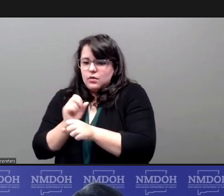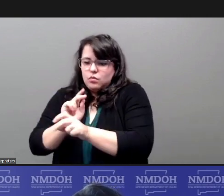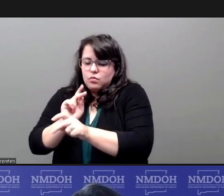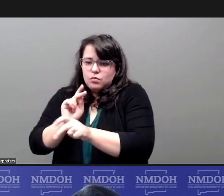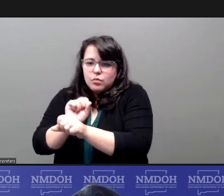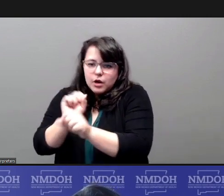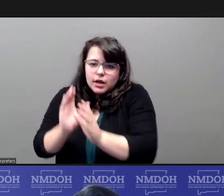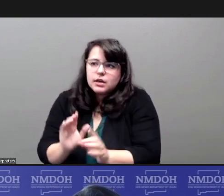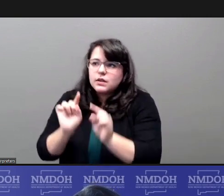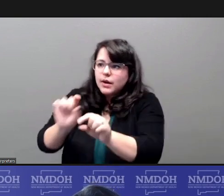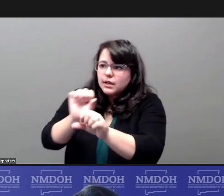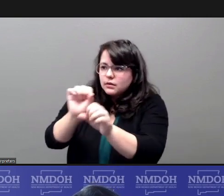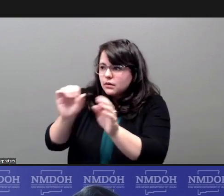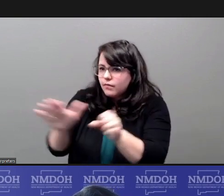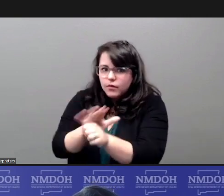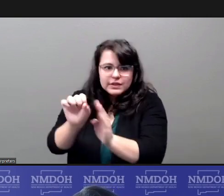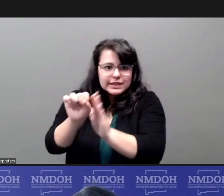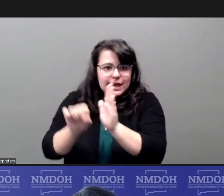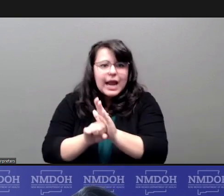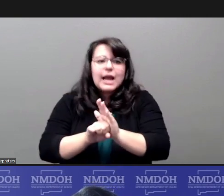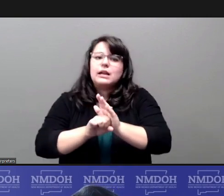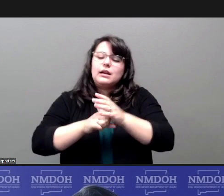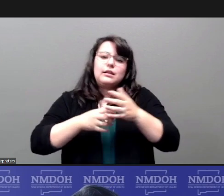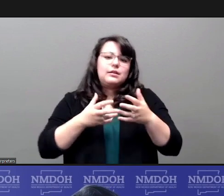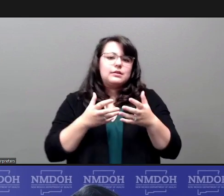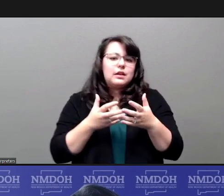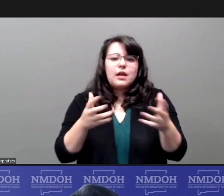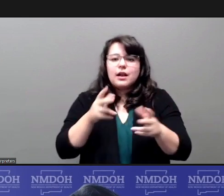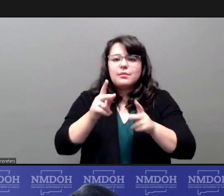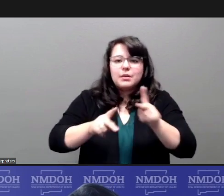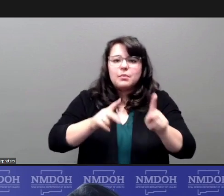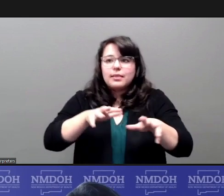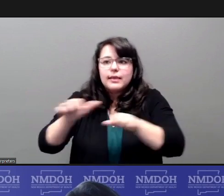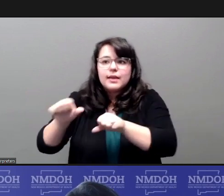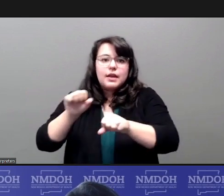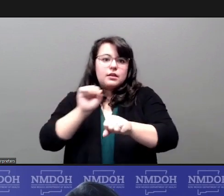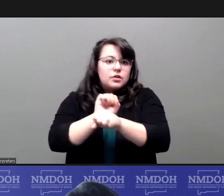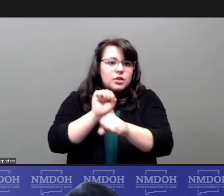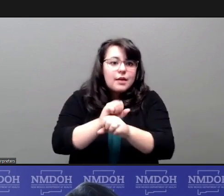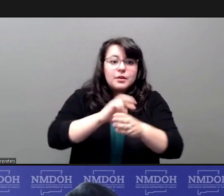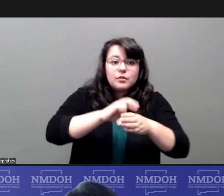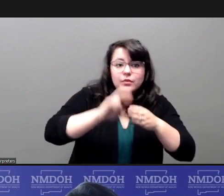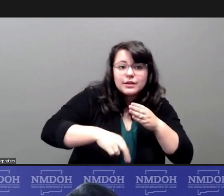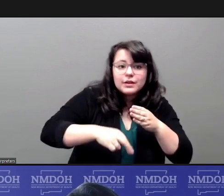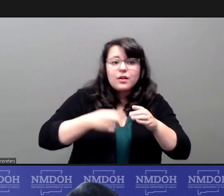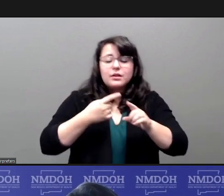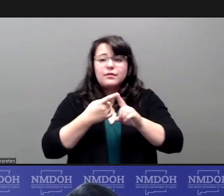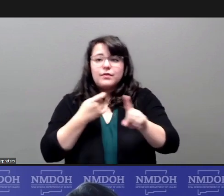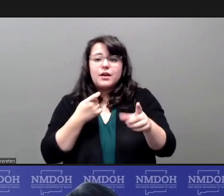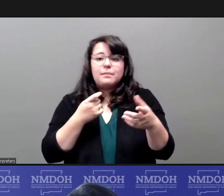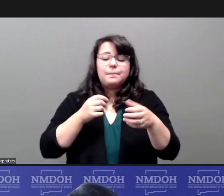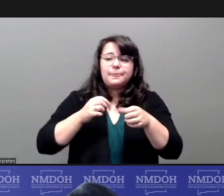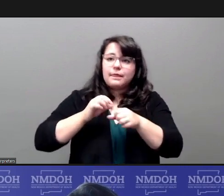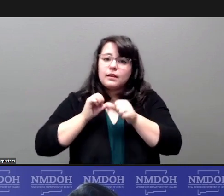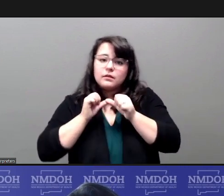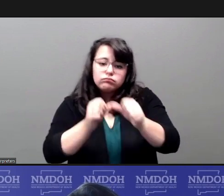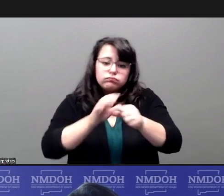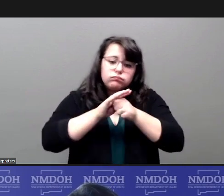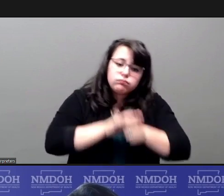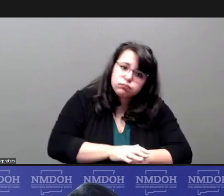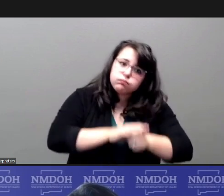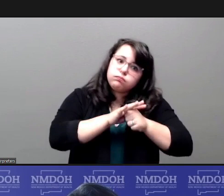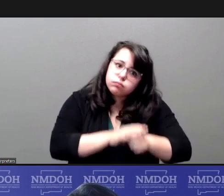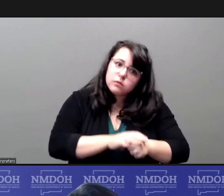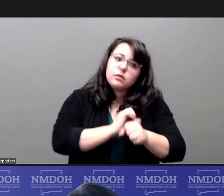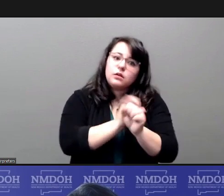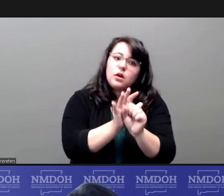entire state? There's been a huge amount of attrition, people leaving their jobs as a result of the unremitting stress of this. And